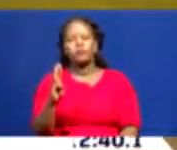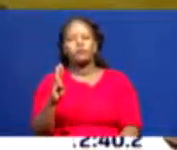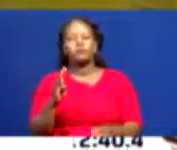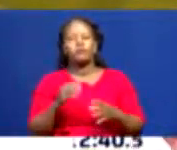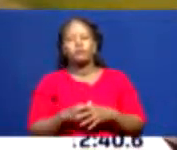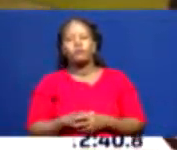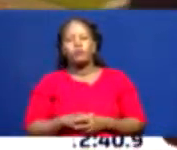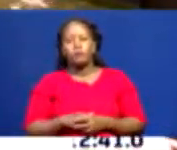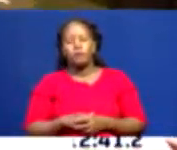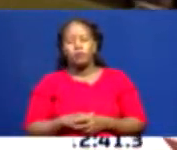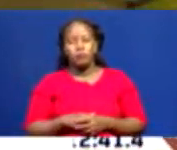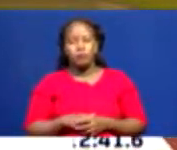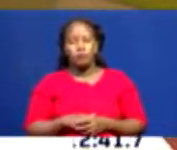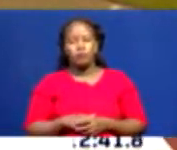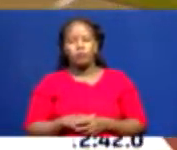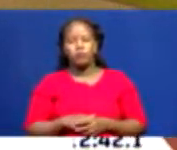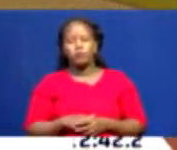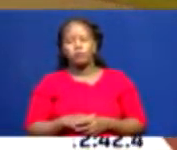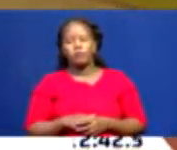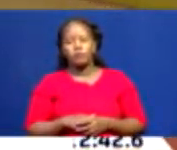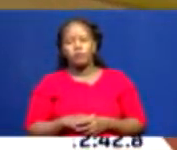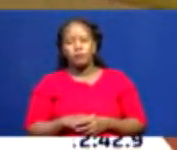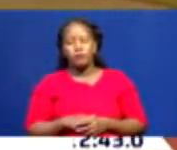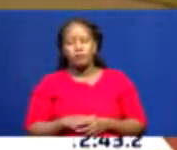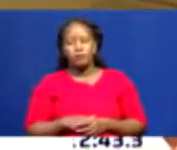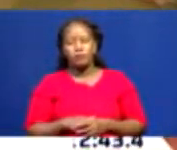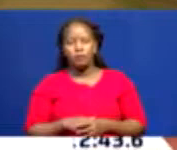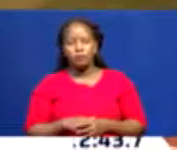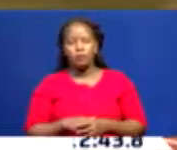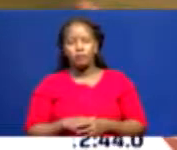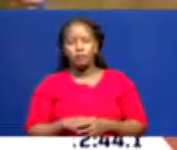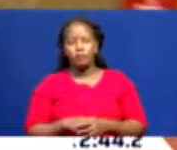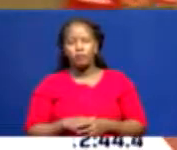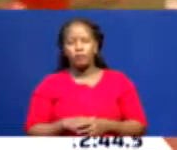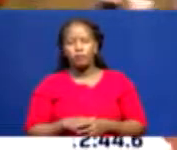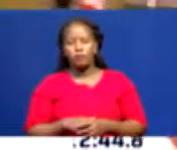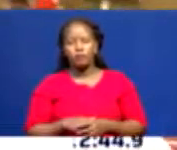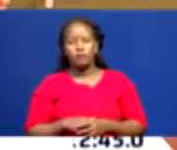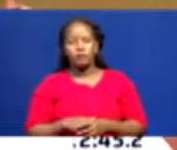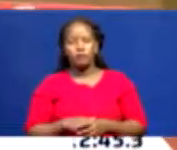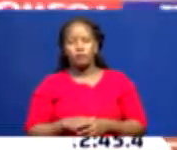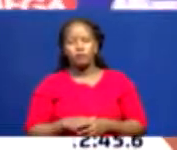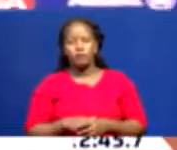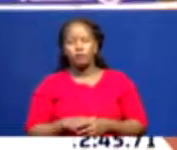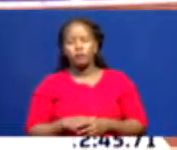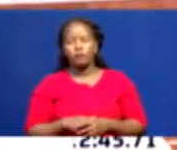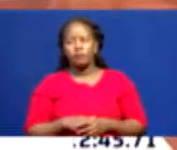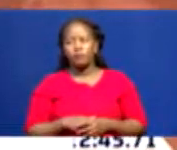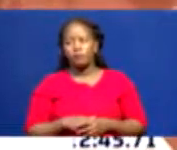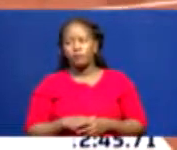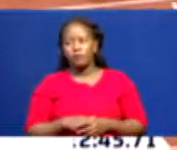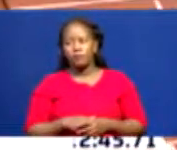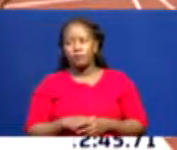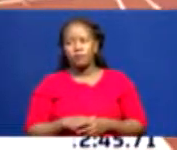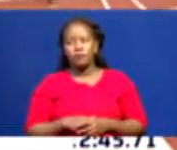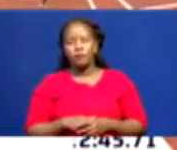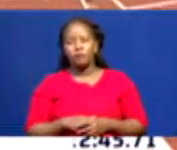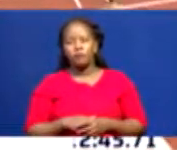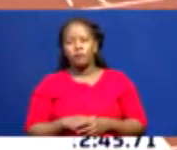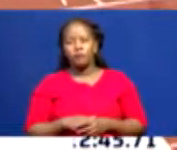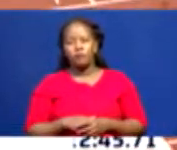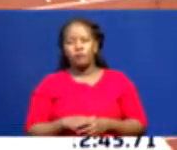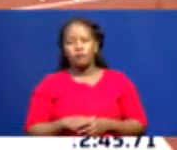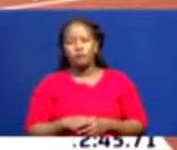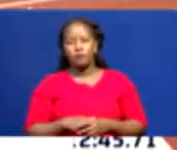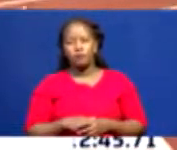Fred Njogu. And Prop is the man who's going to survive best of them all. Watch the clock. It's fabulously quick. It's the fastest time in the world